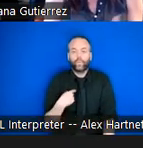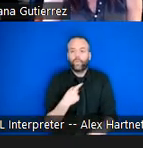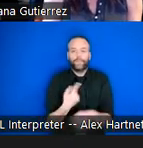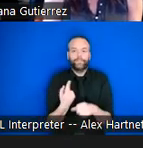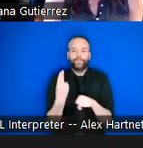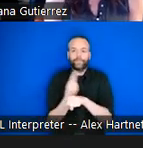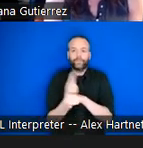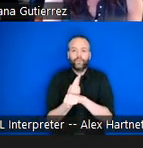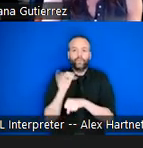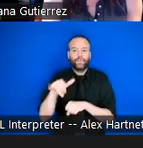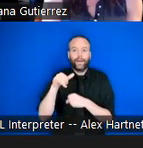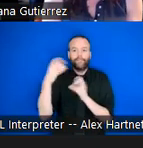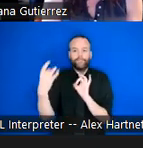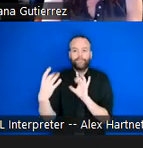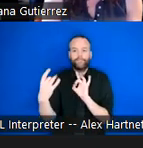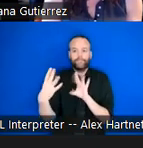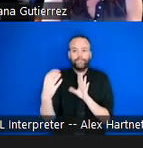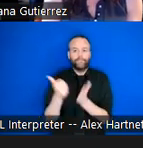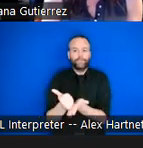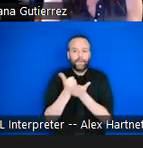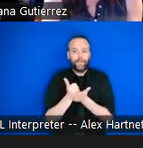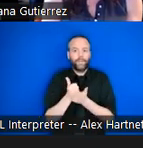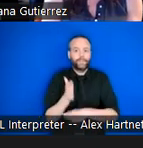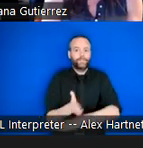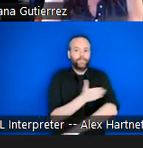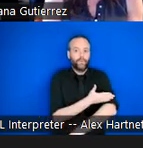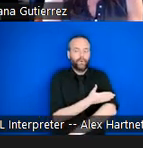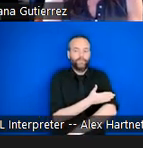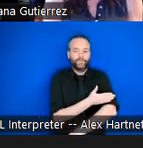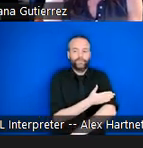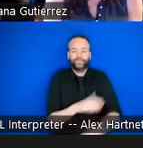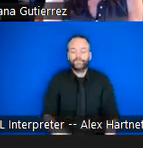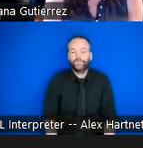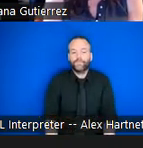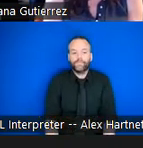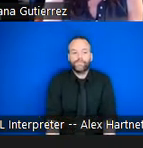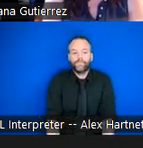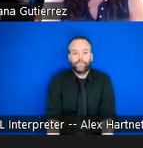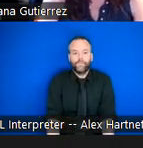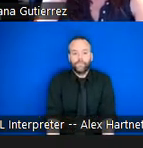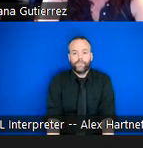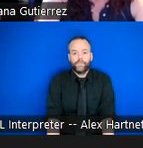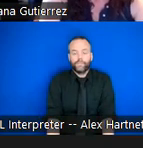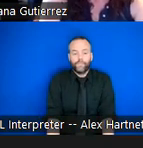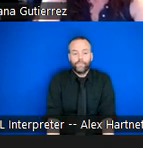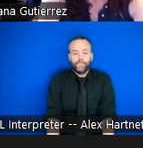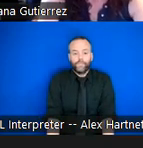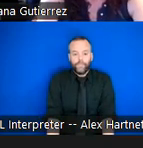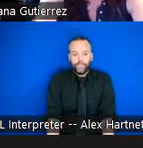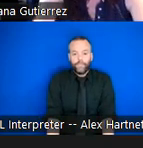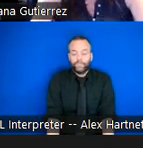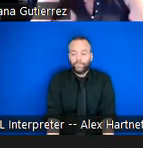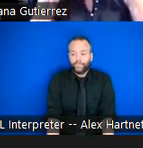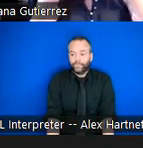conference, but also for other larger training opportunities that the coalition may be able to sponsor. So as you